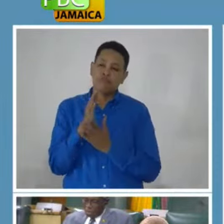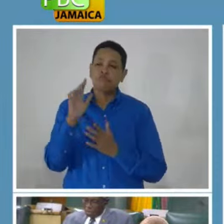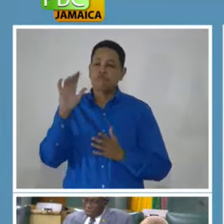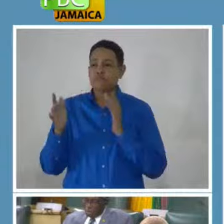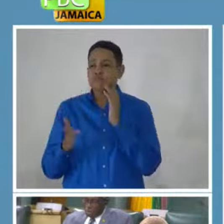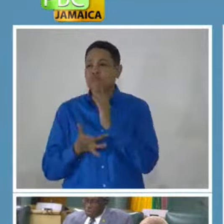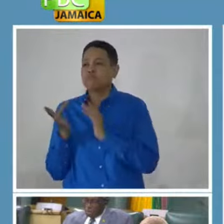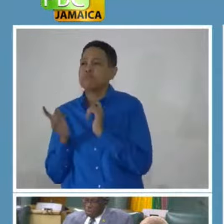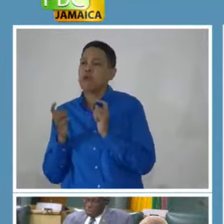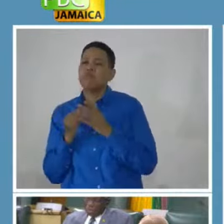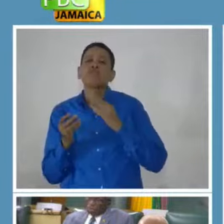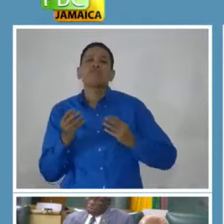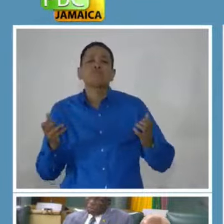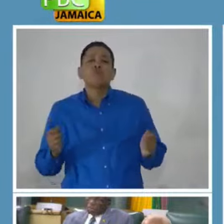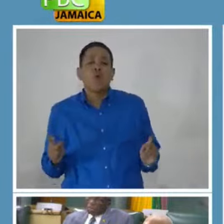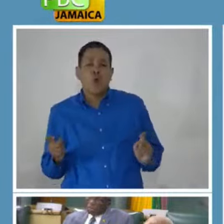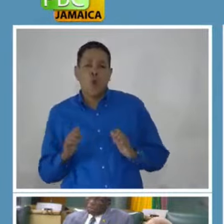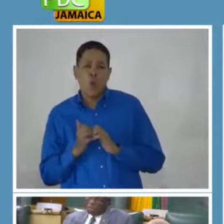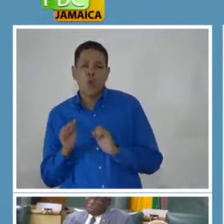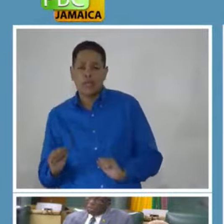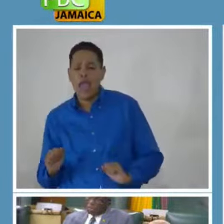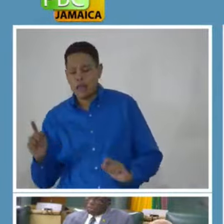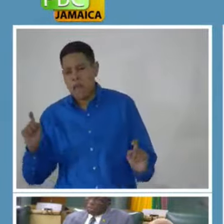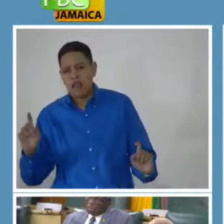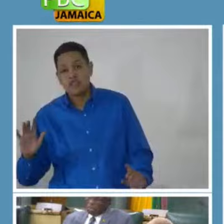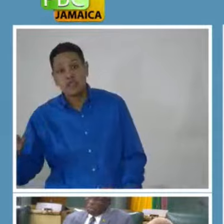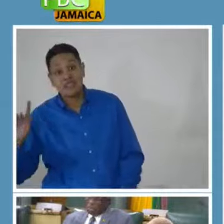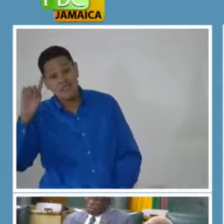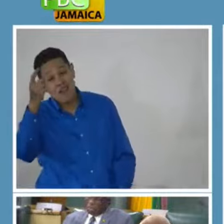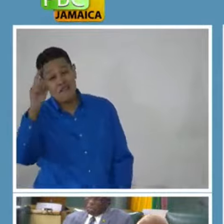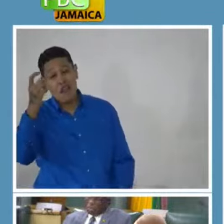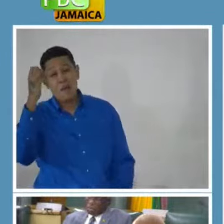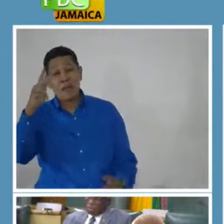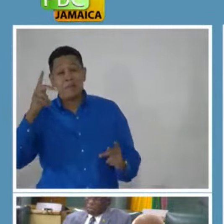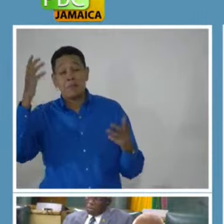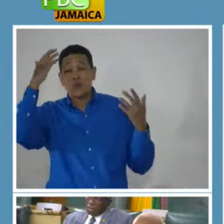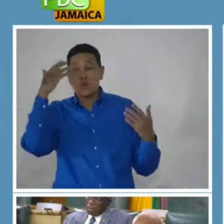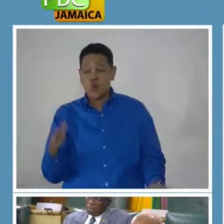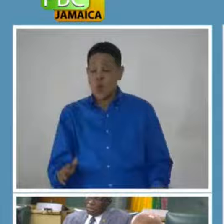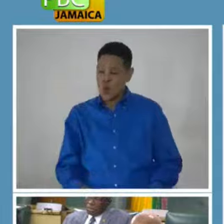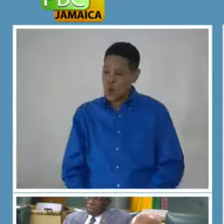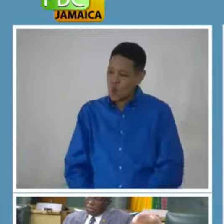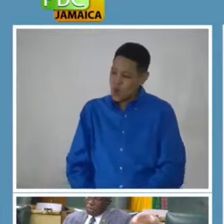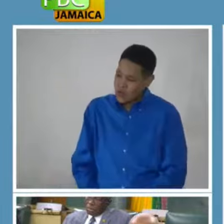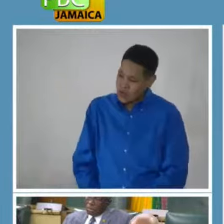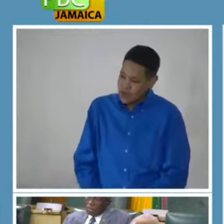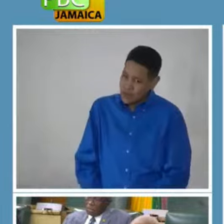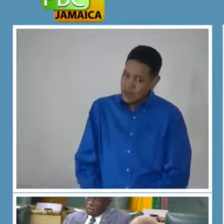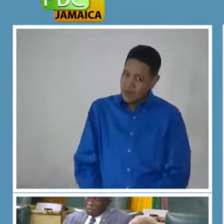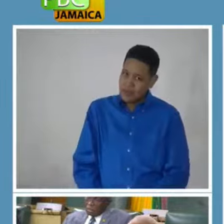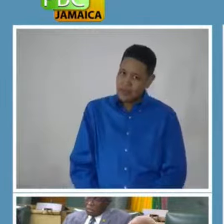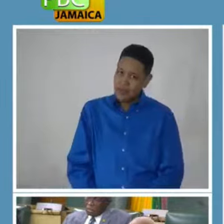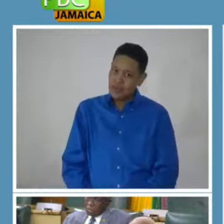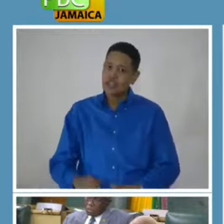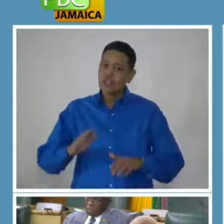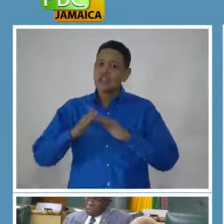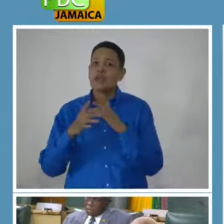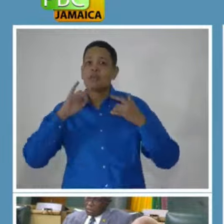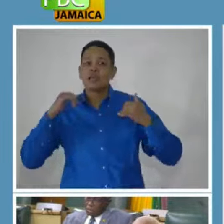following. Firstly, many persons may not know, but Jamaica is the